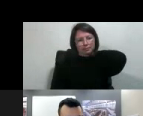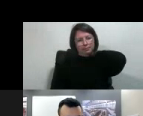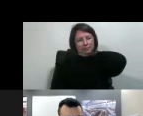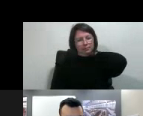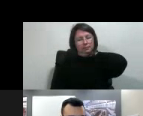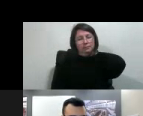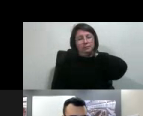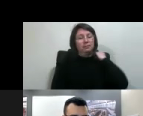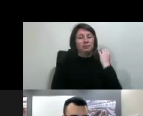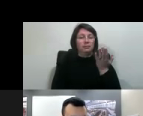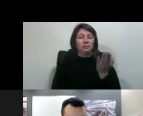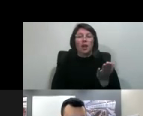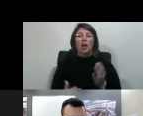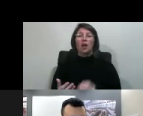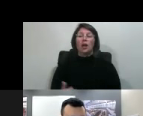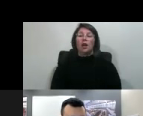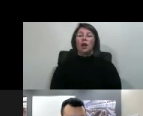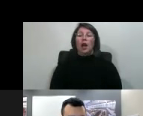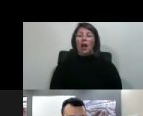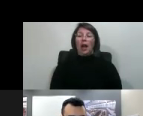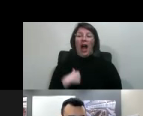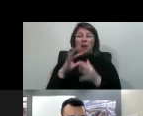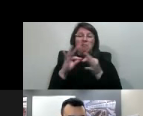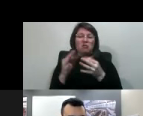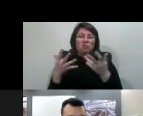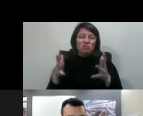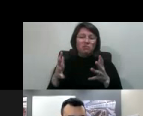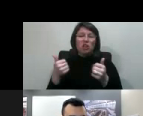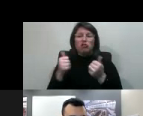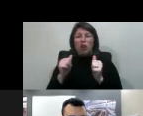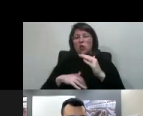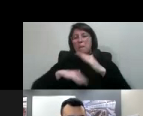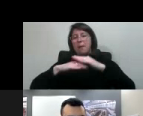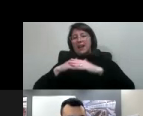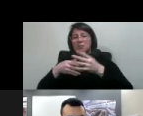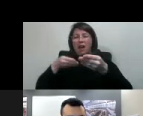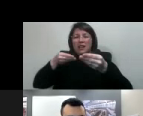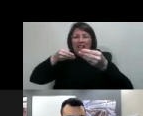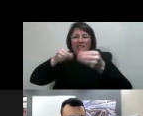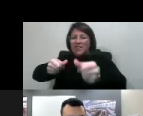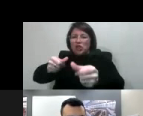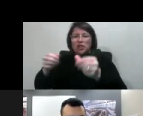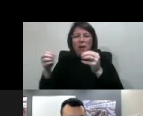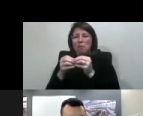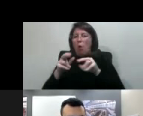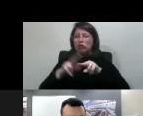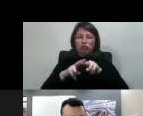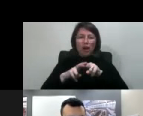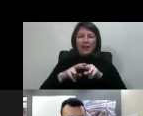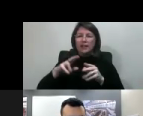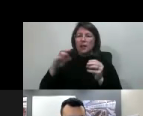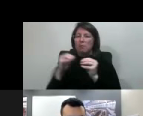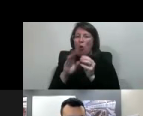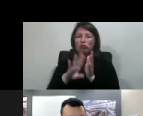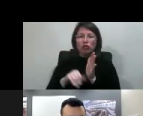So as I noted on the previously, what we're trying to do is maximize the efficiency where we can run many more trains at a lower cost, which